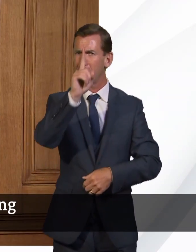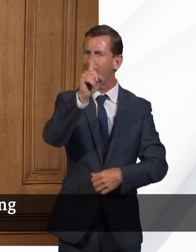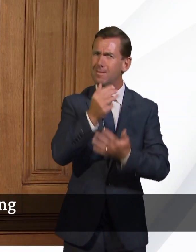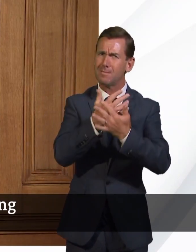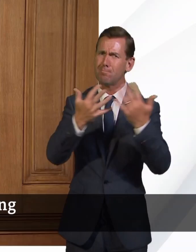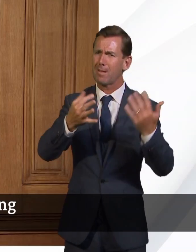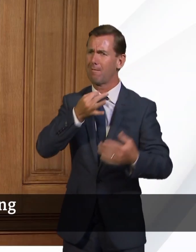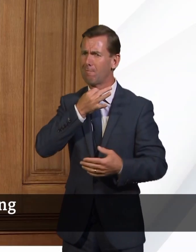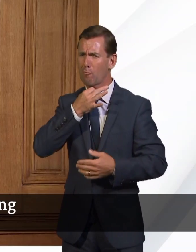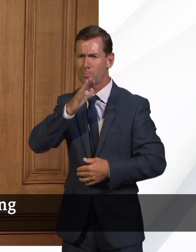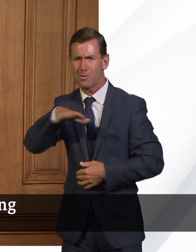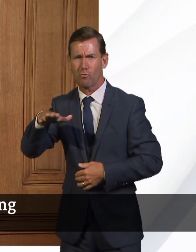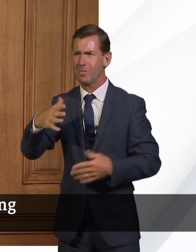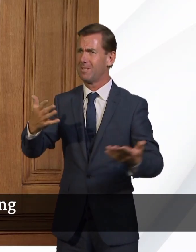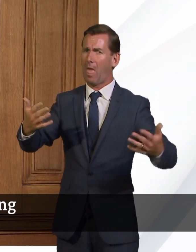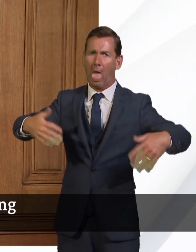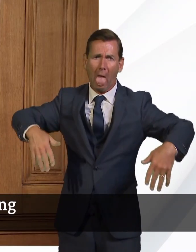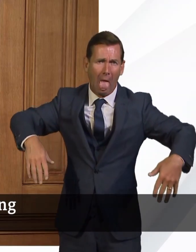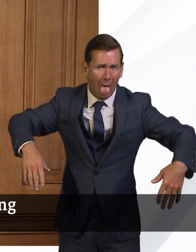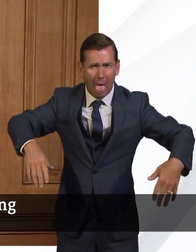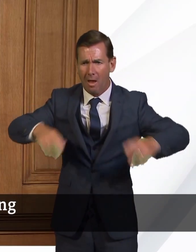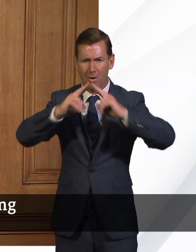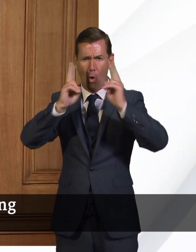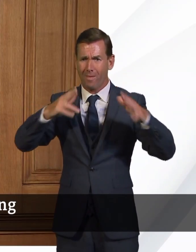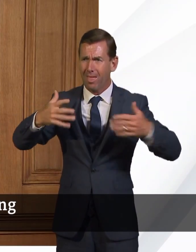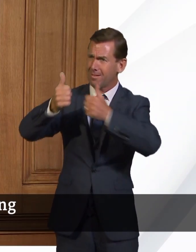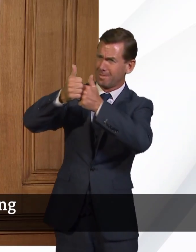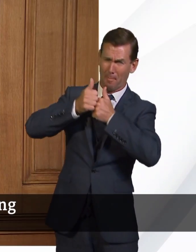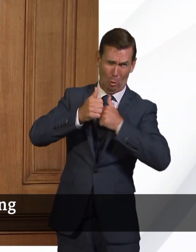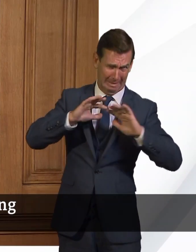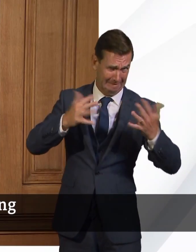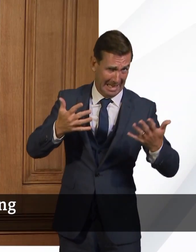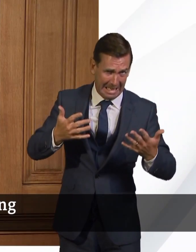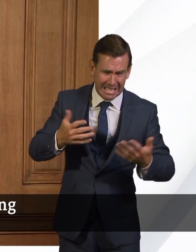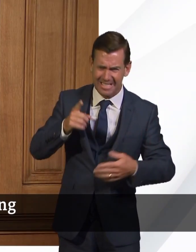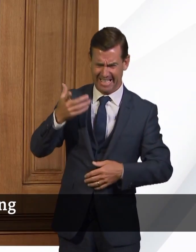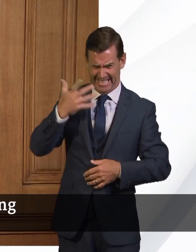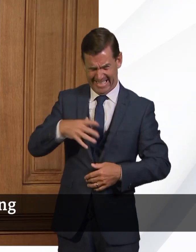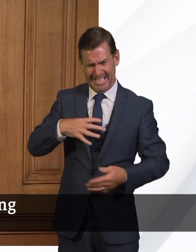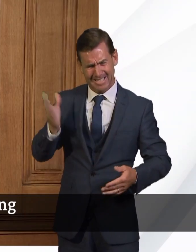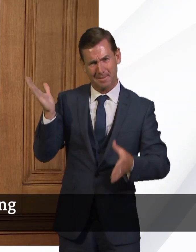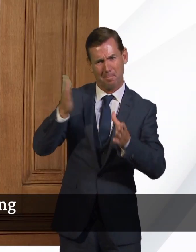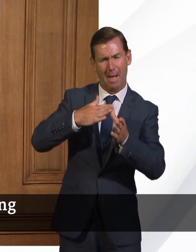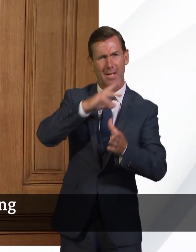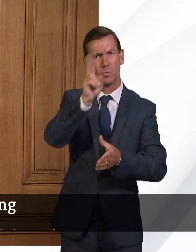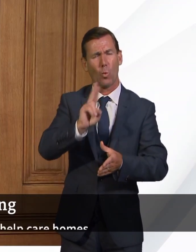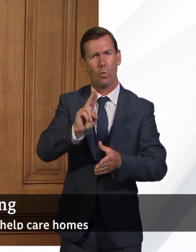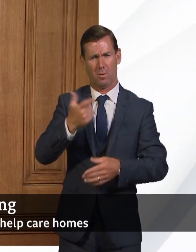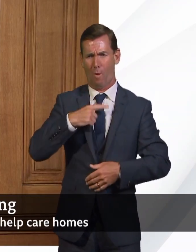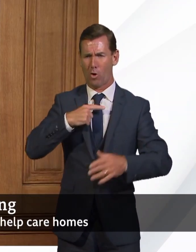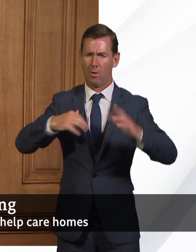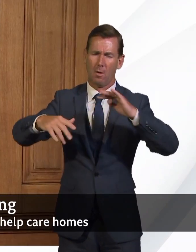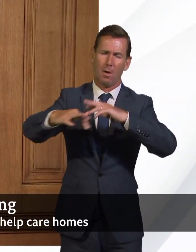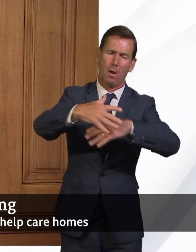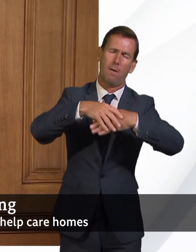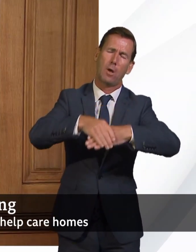vulnerable, who need more support, need to be back in school to get the benefit of both the social environment, but also the physical space as